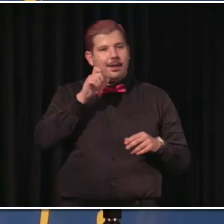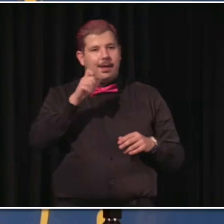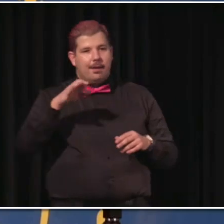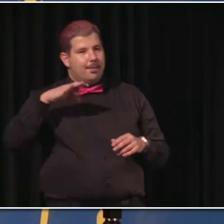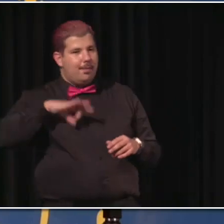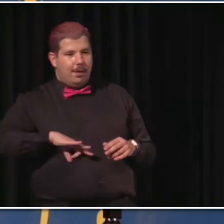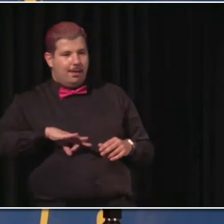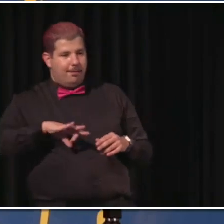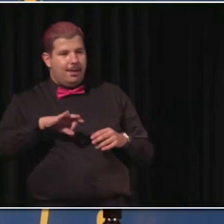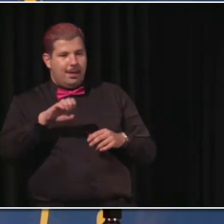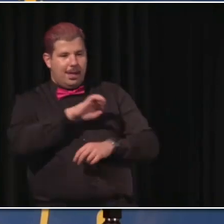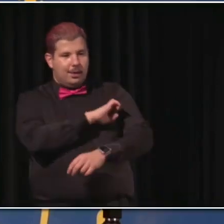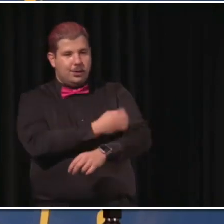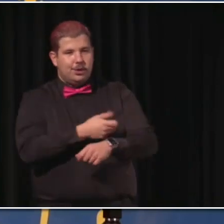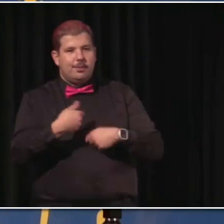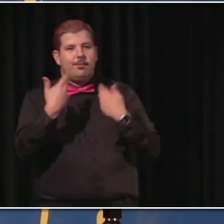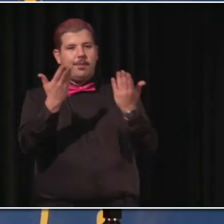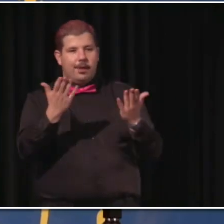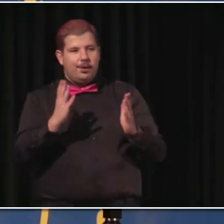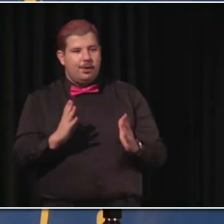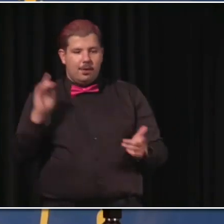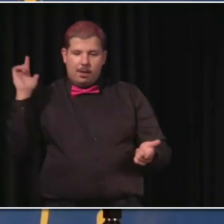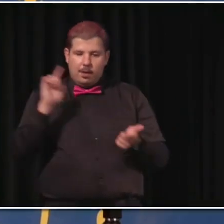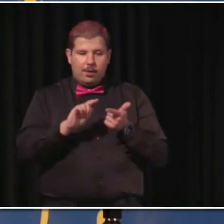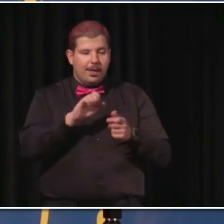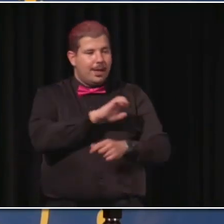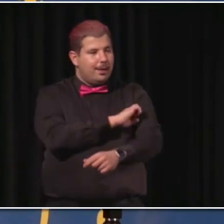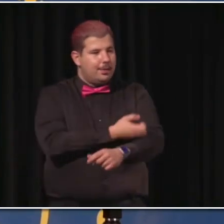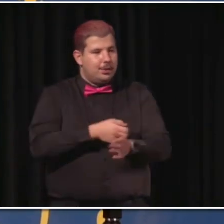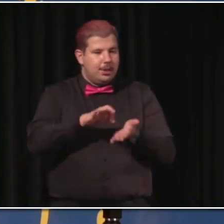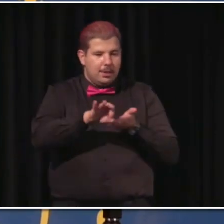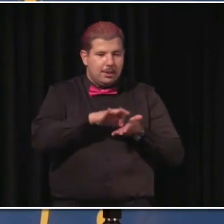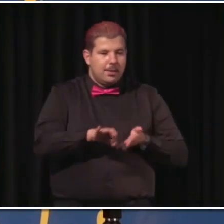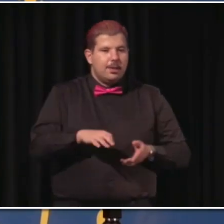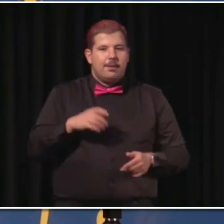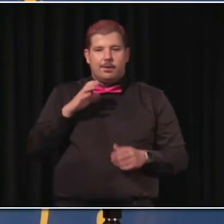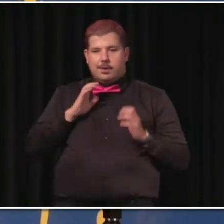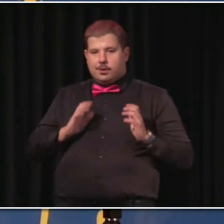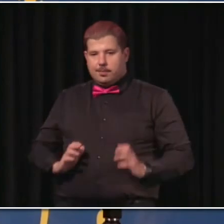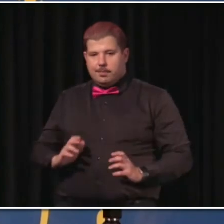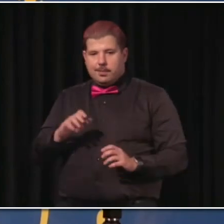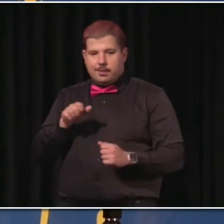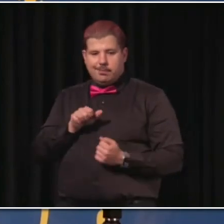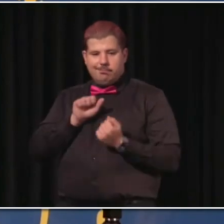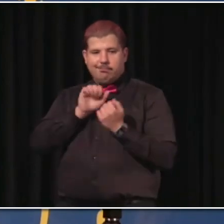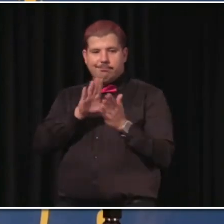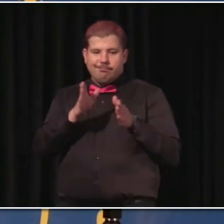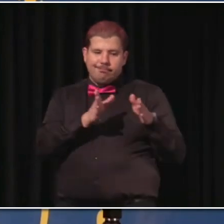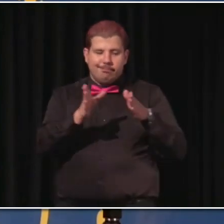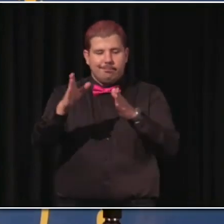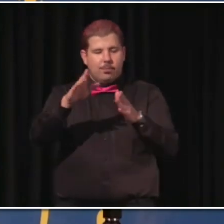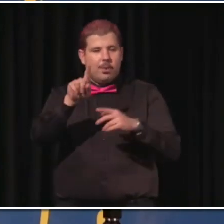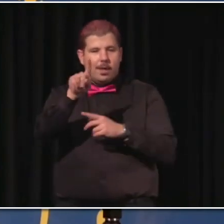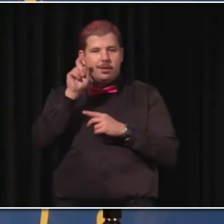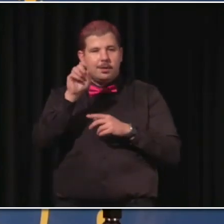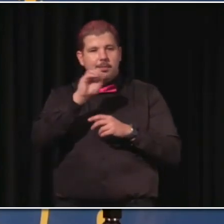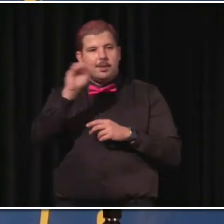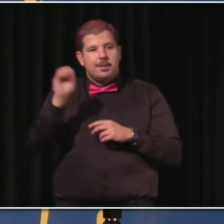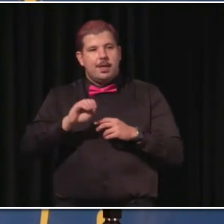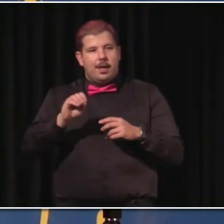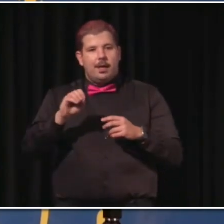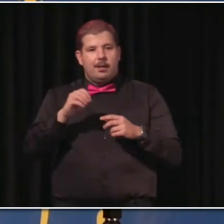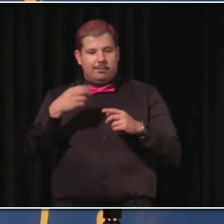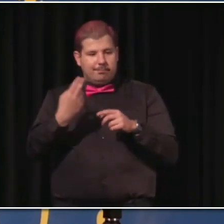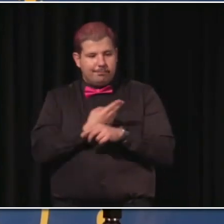provider. We're lowering energy rates for consumers and putting ourselves on the path to 100% renewable